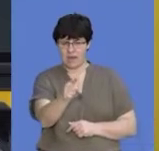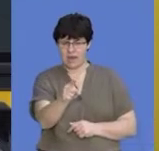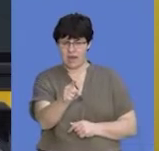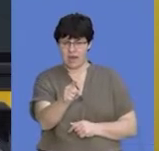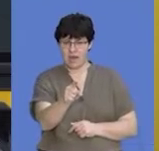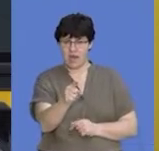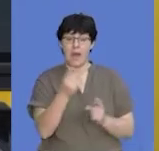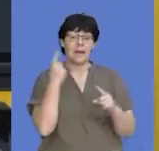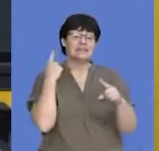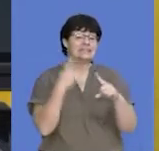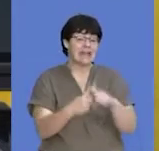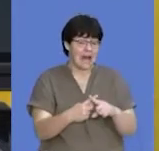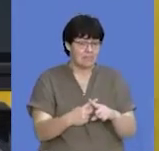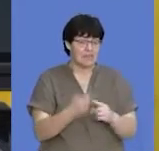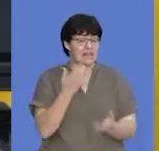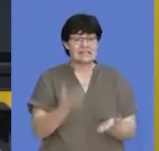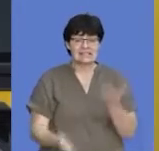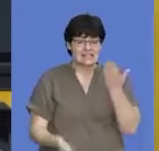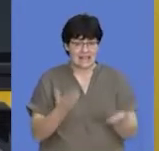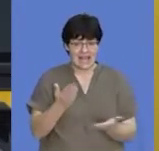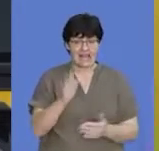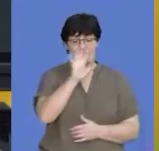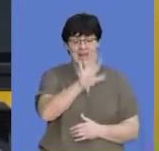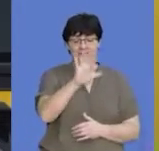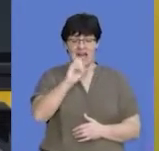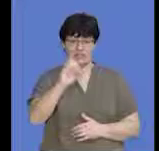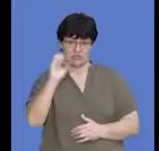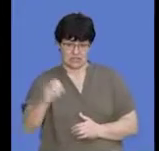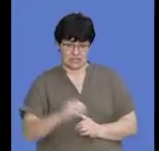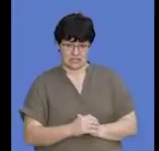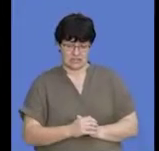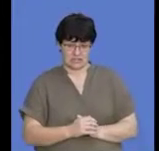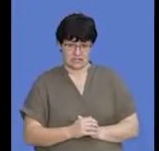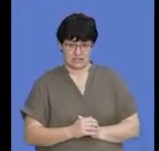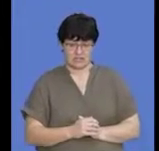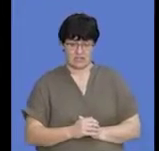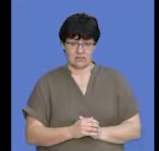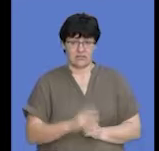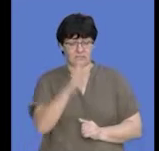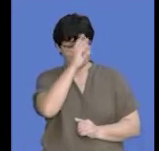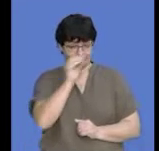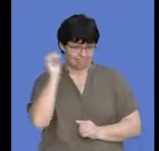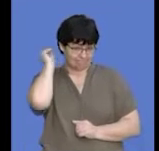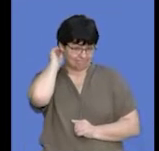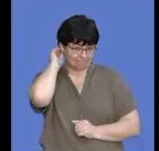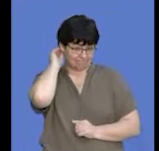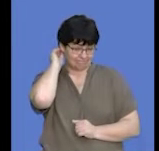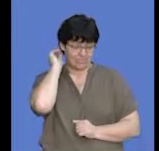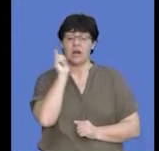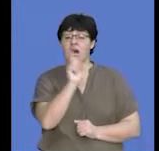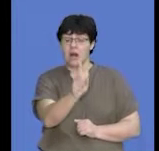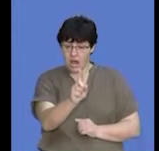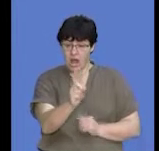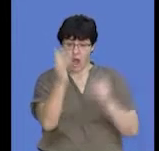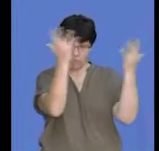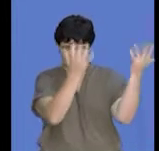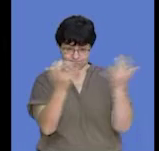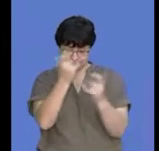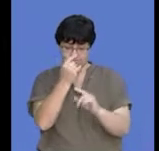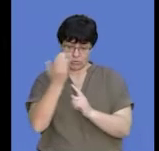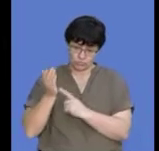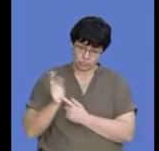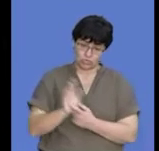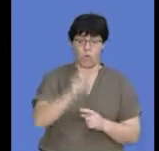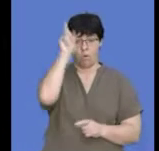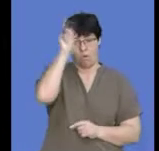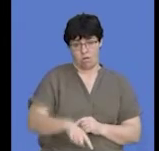I'm multiplying by a scale of 500. So note, show all calculations.